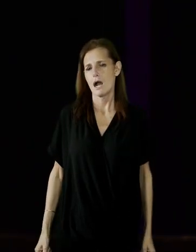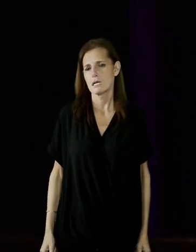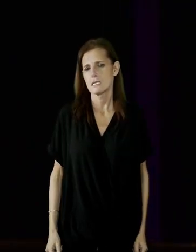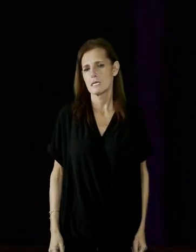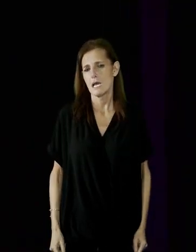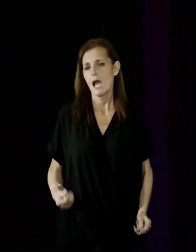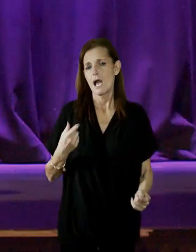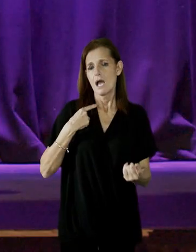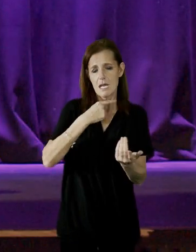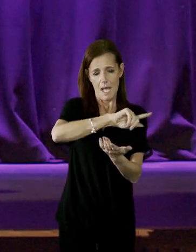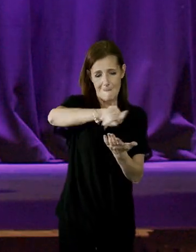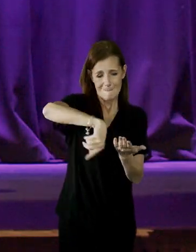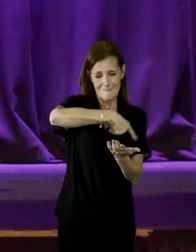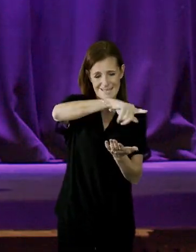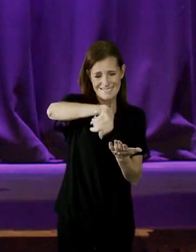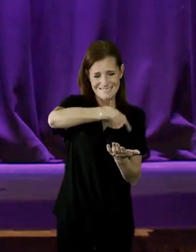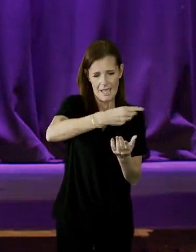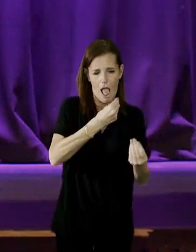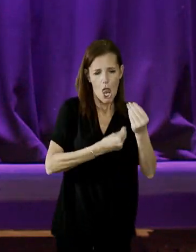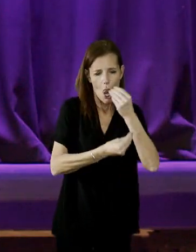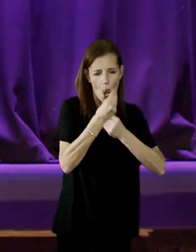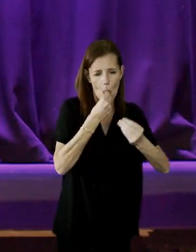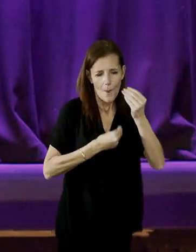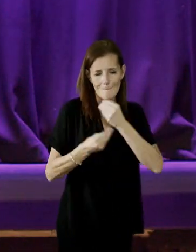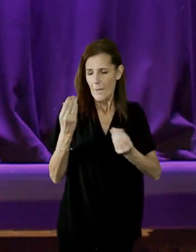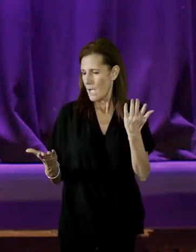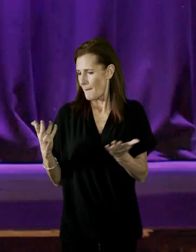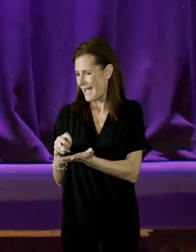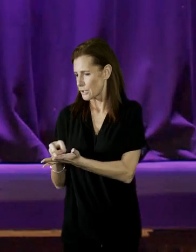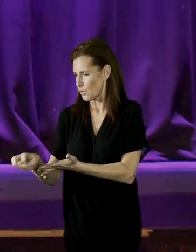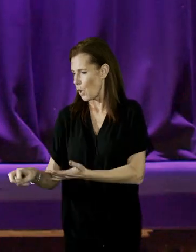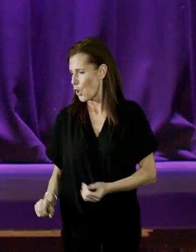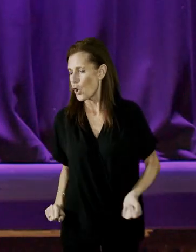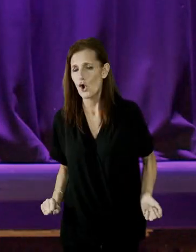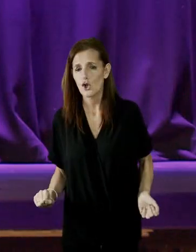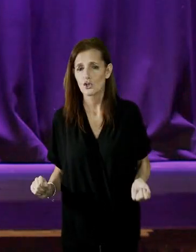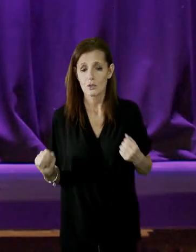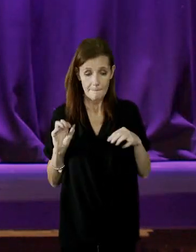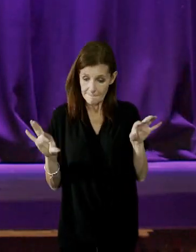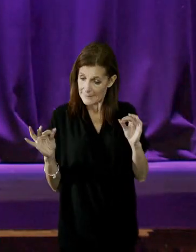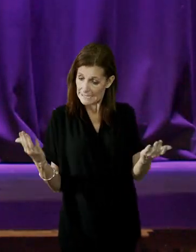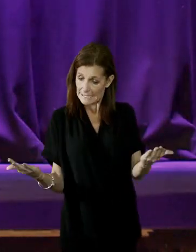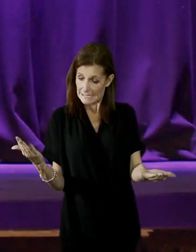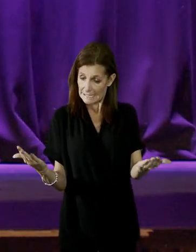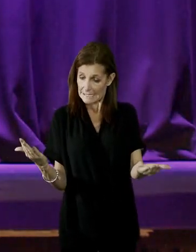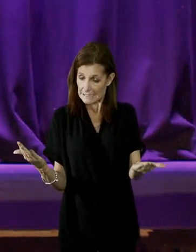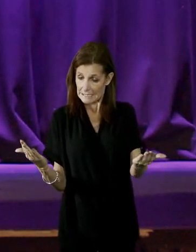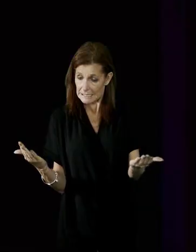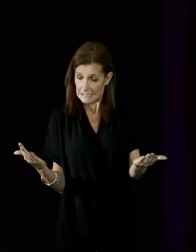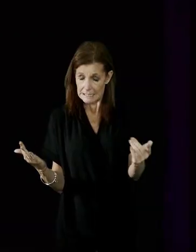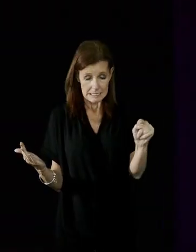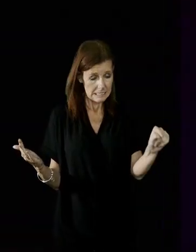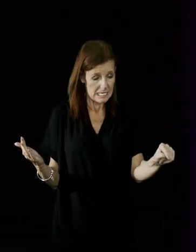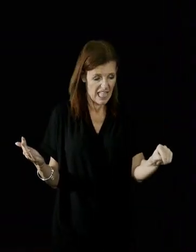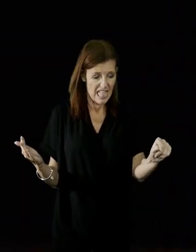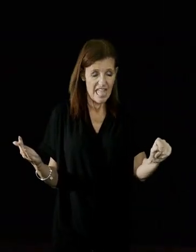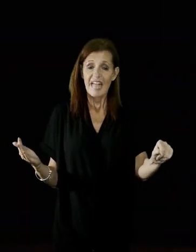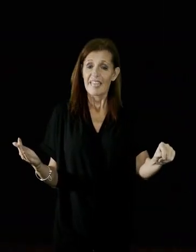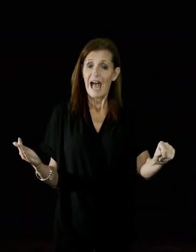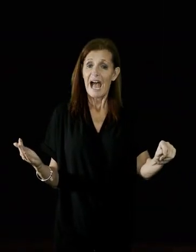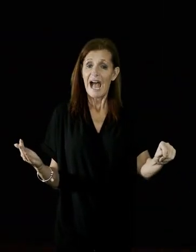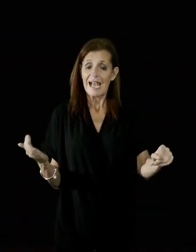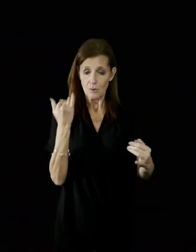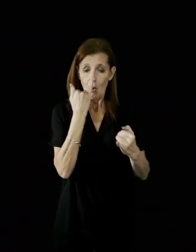walk. Yeah, if I could choose one of the two, being gluten intolerant is a bigger problem in my life because